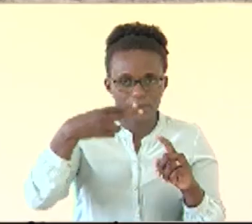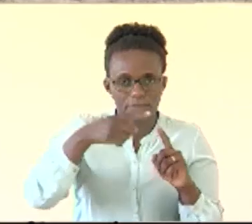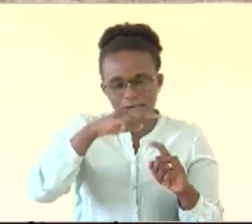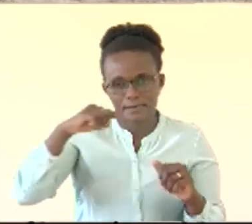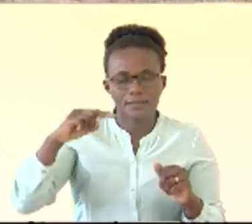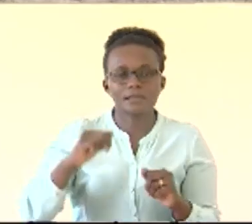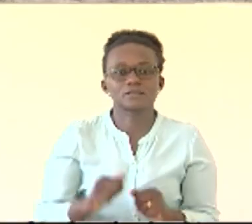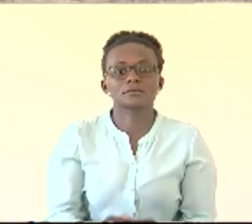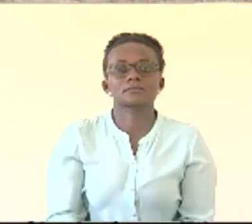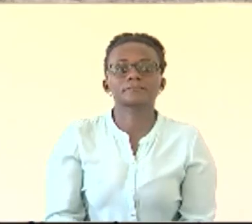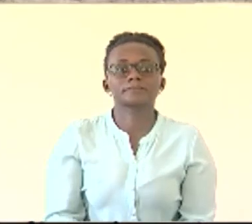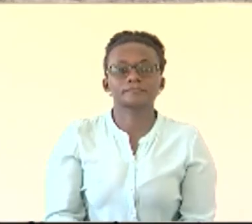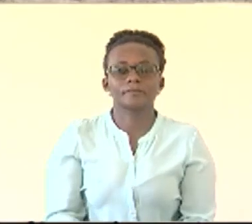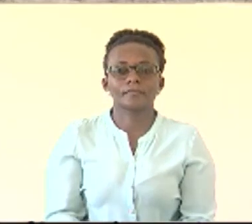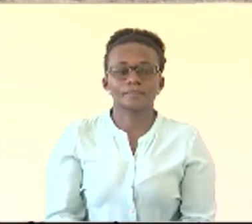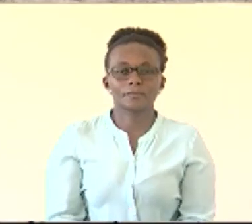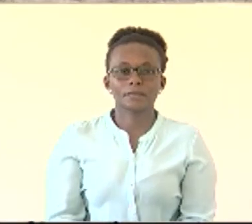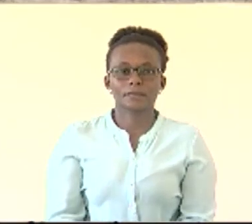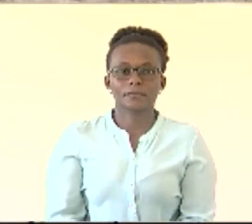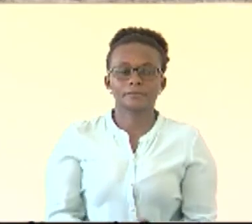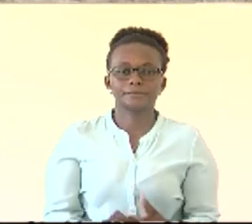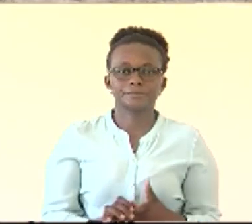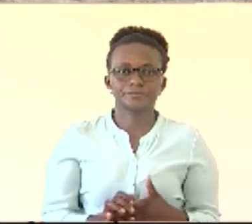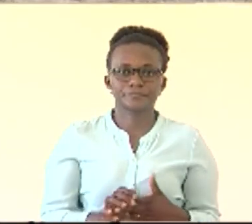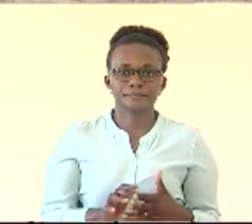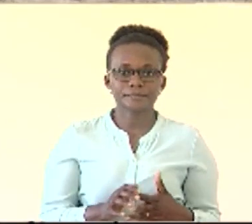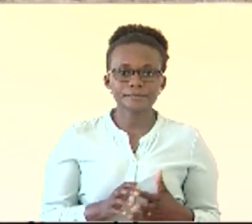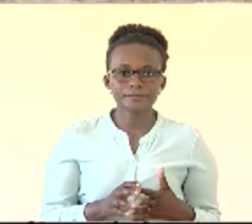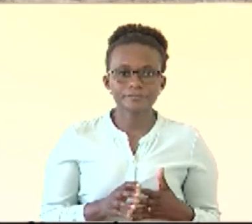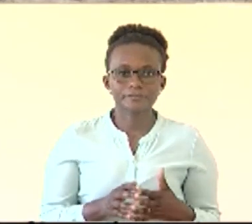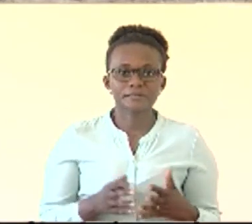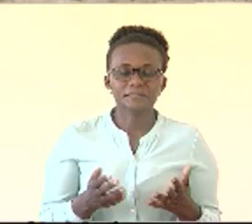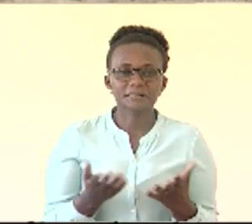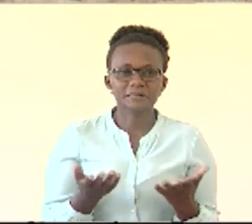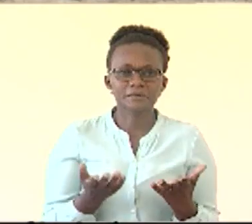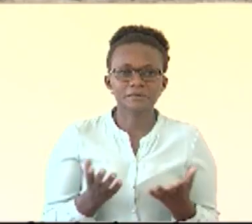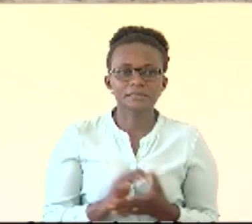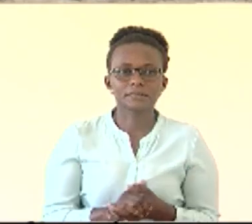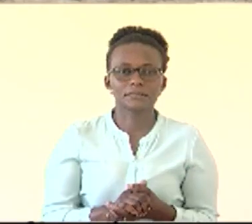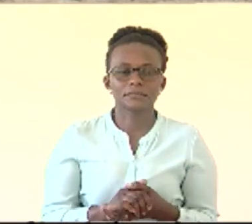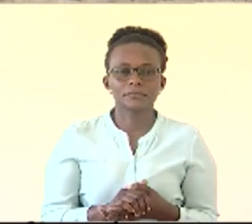you can write these equations. The hydrogen gas is being liberated. What about